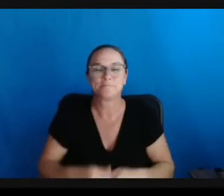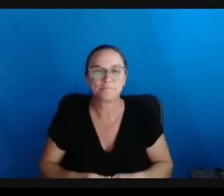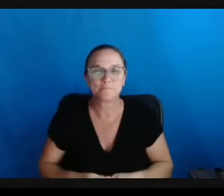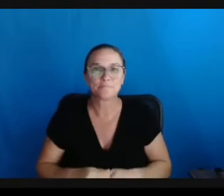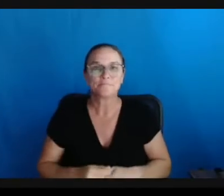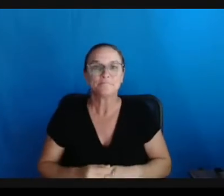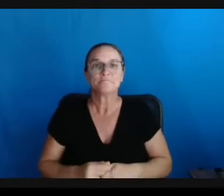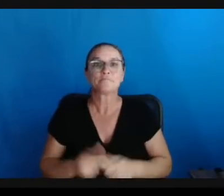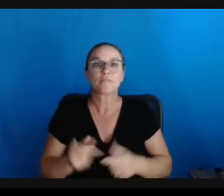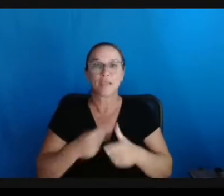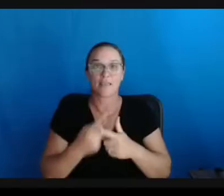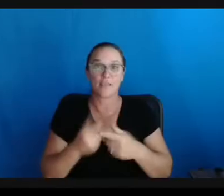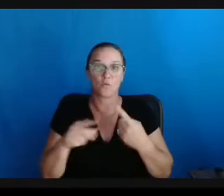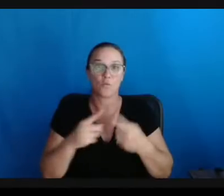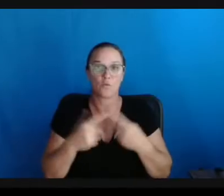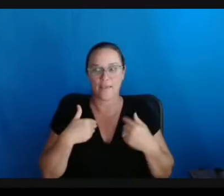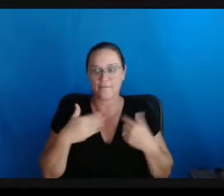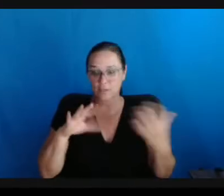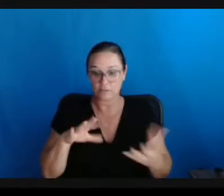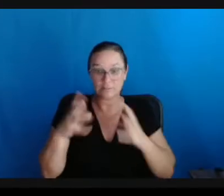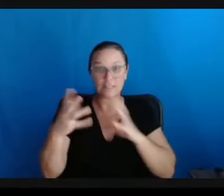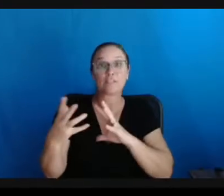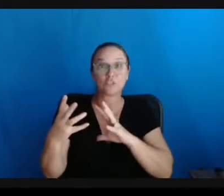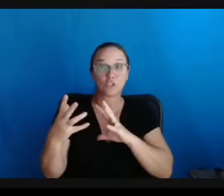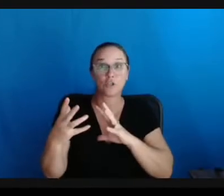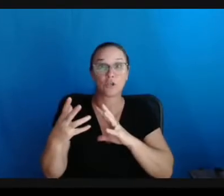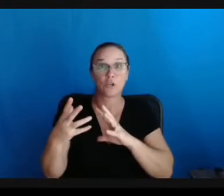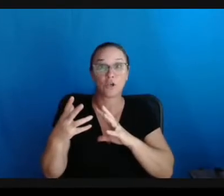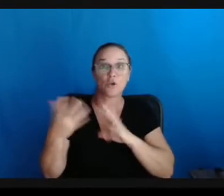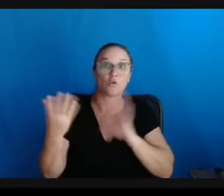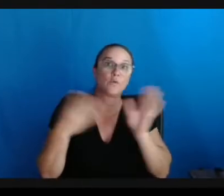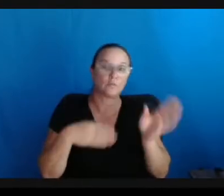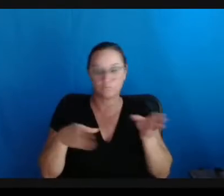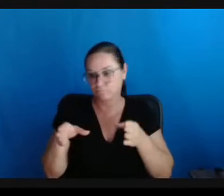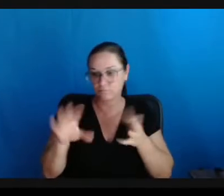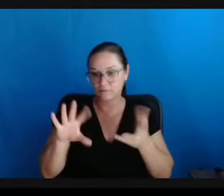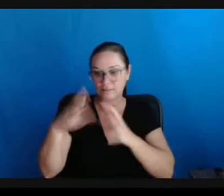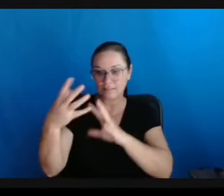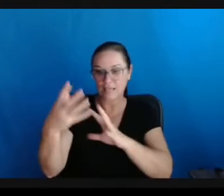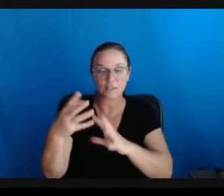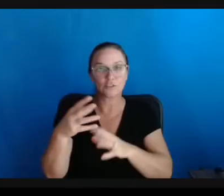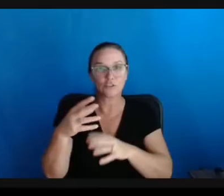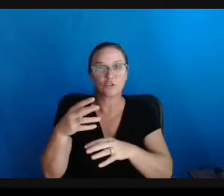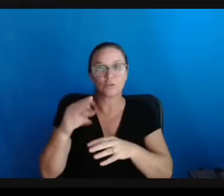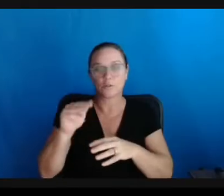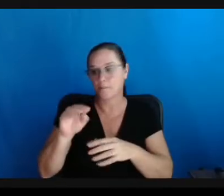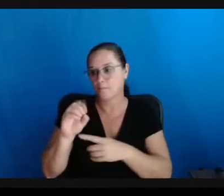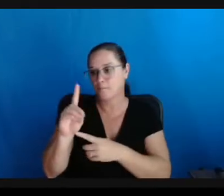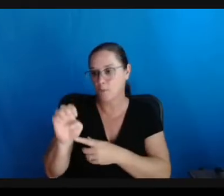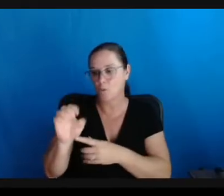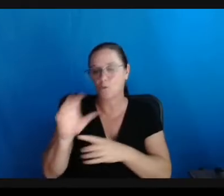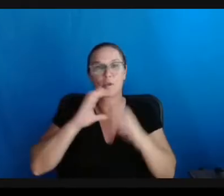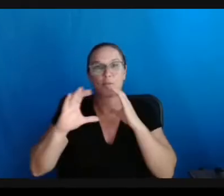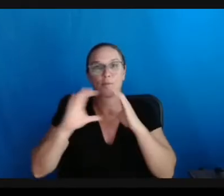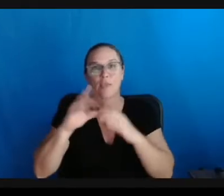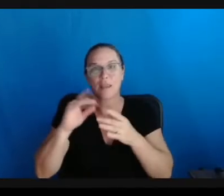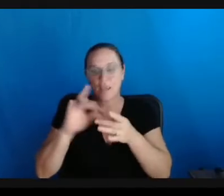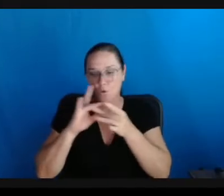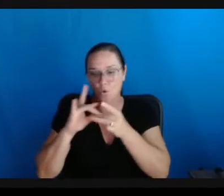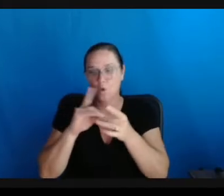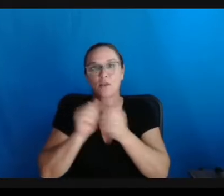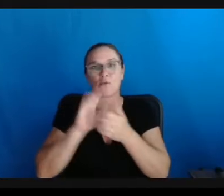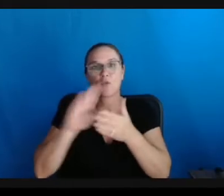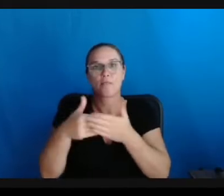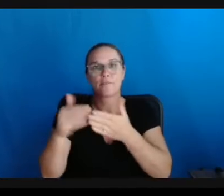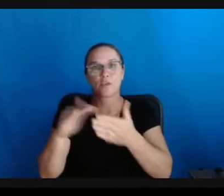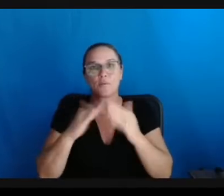then come time, if there's any disaster, we do activate that into the disaster mode and use that to communicate and coordinate our whole communities so we